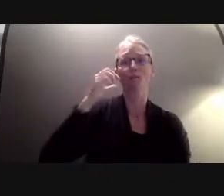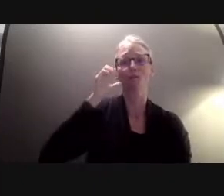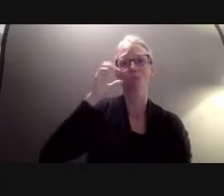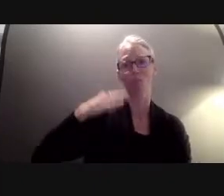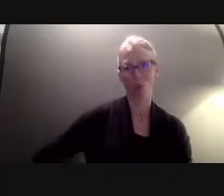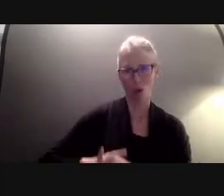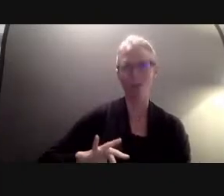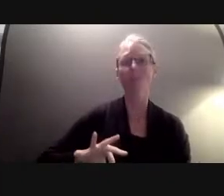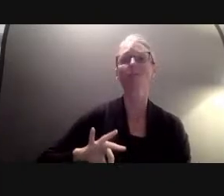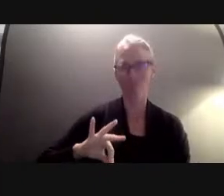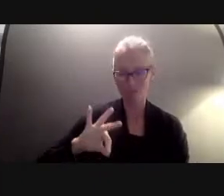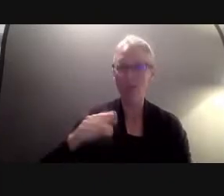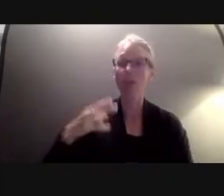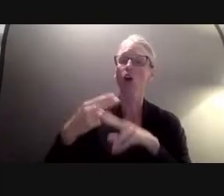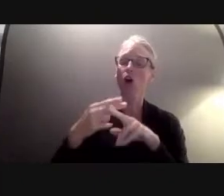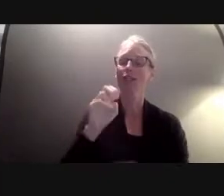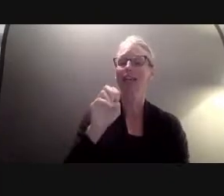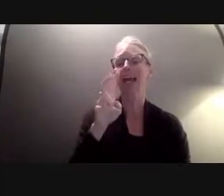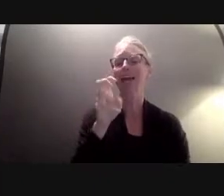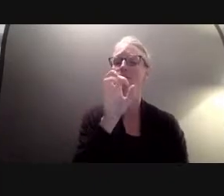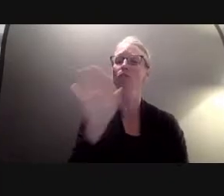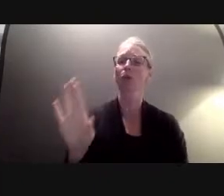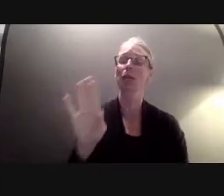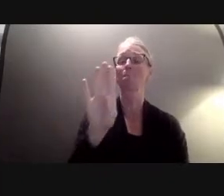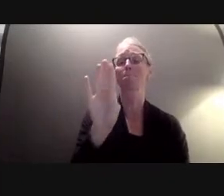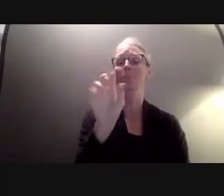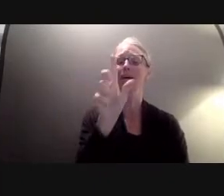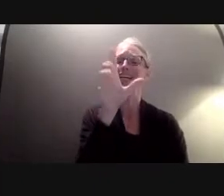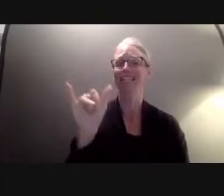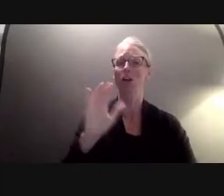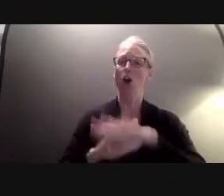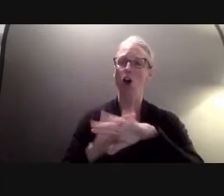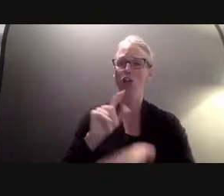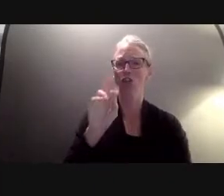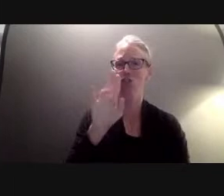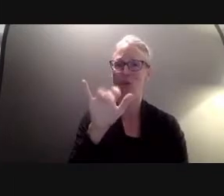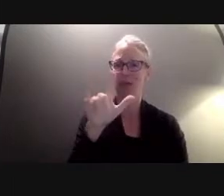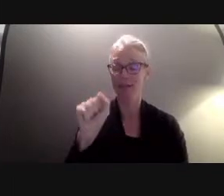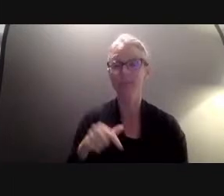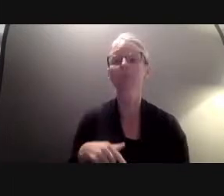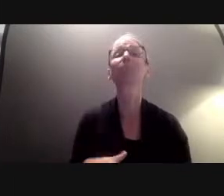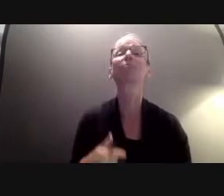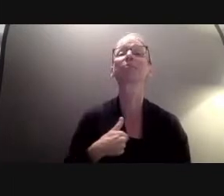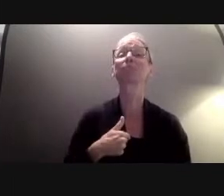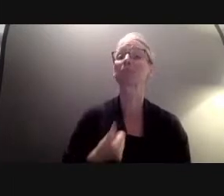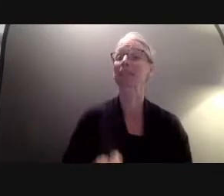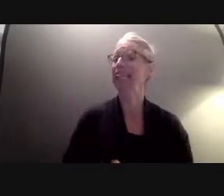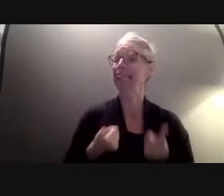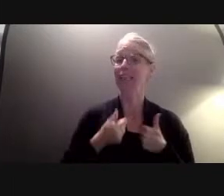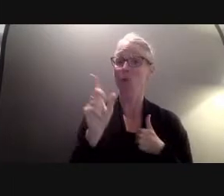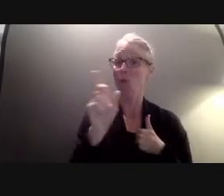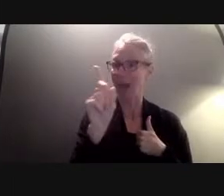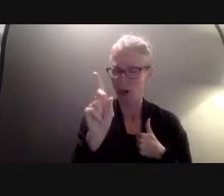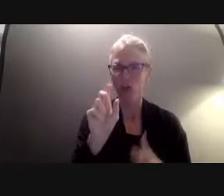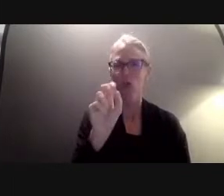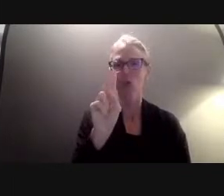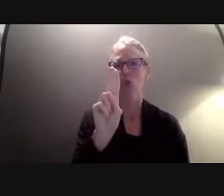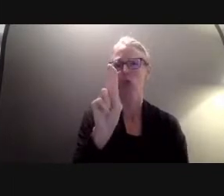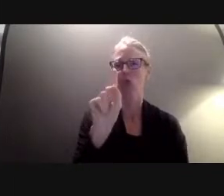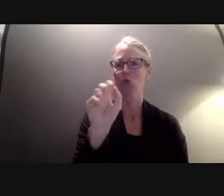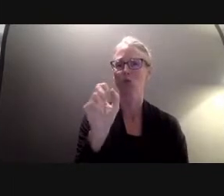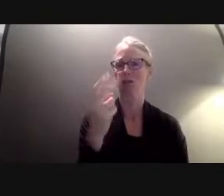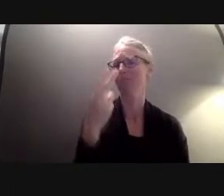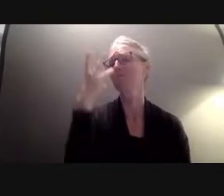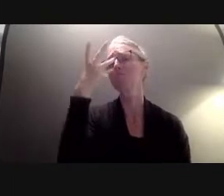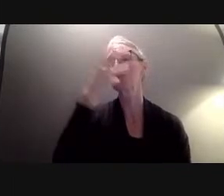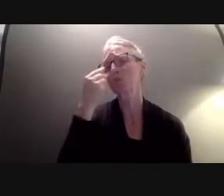Just so everyone knows, I live in Utah, Salt Lake City, Utah. We live in the beautiful state of Utah, which is located on